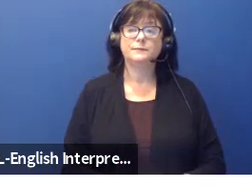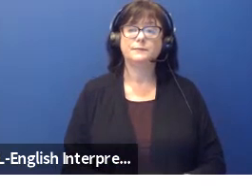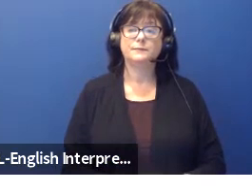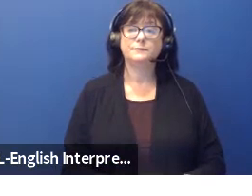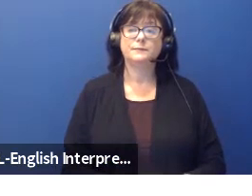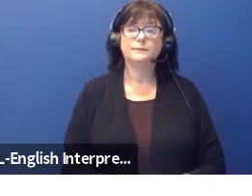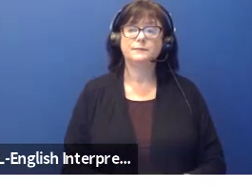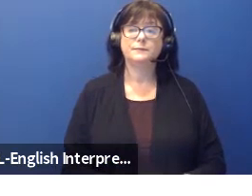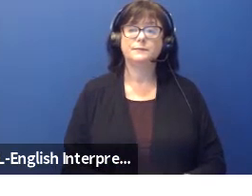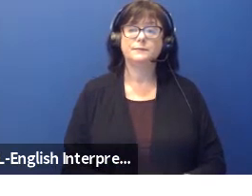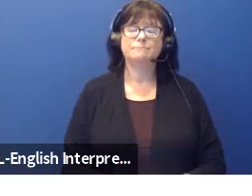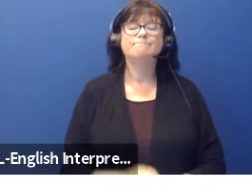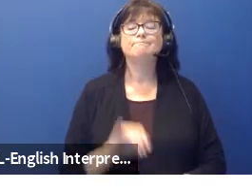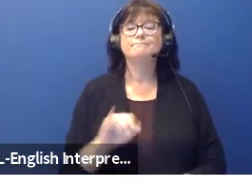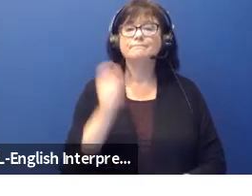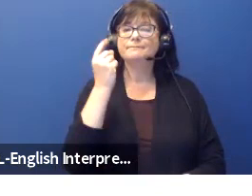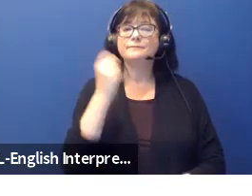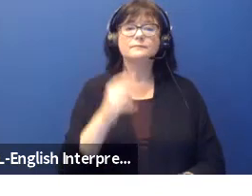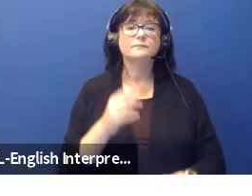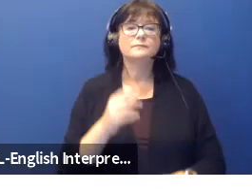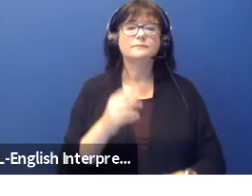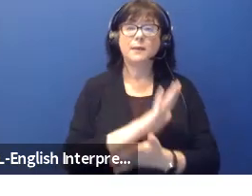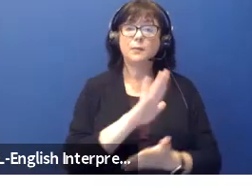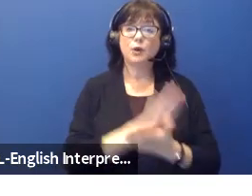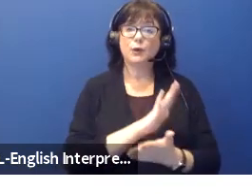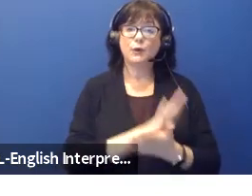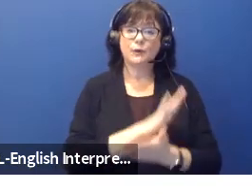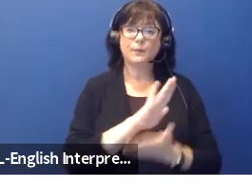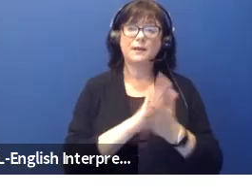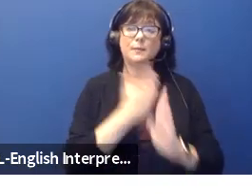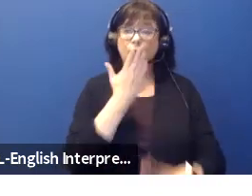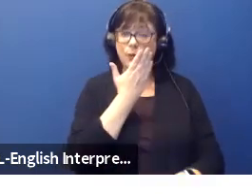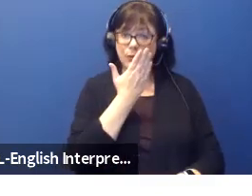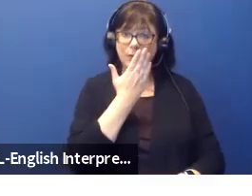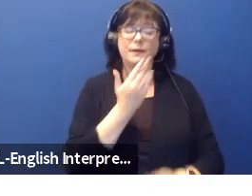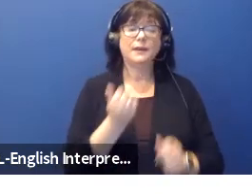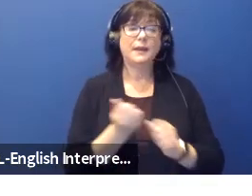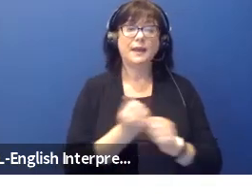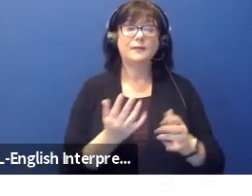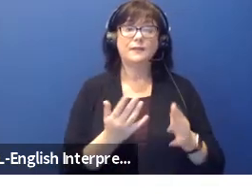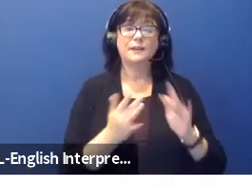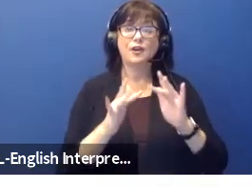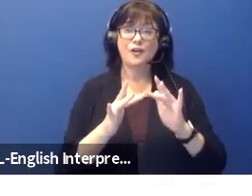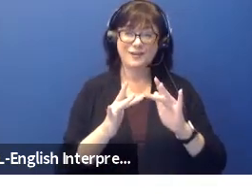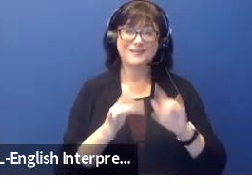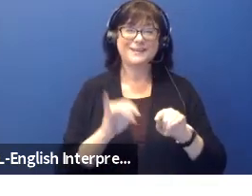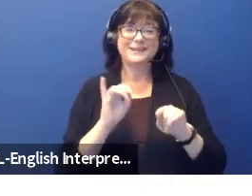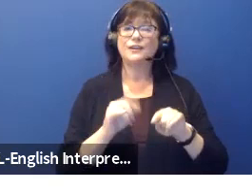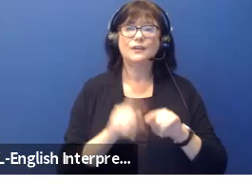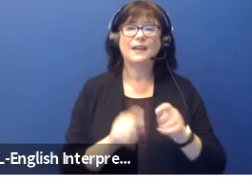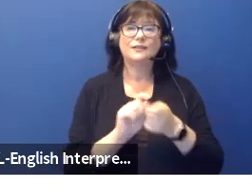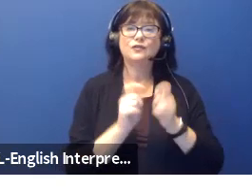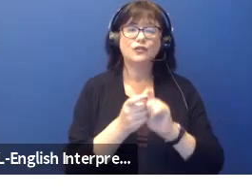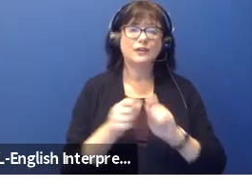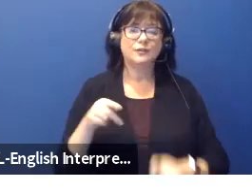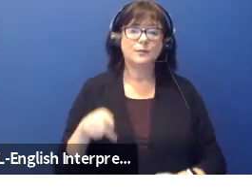We are going to purely digital files. There won't be any handwritten changes to a PRF. Any thoughts about amendments to the